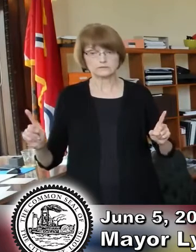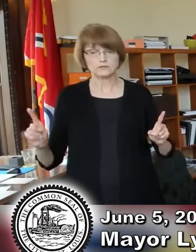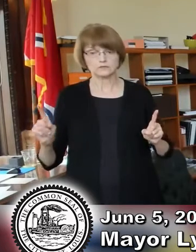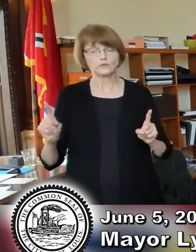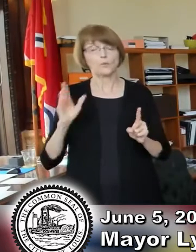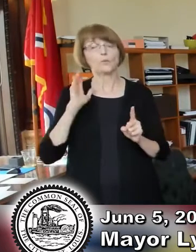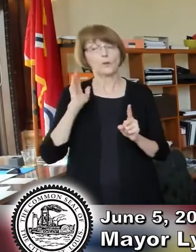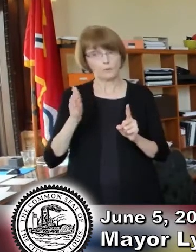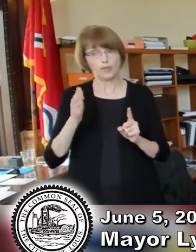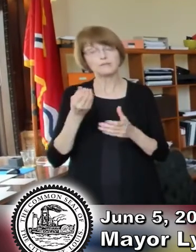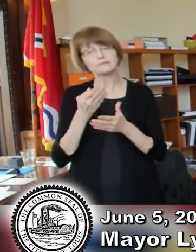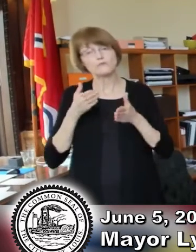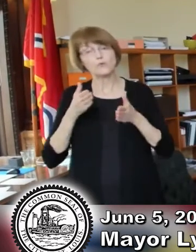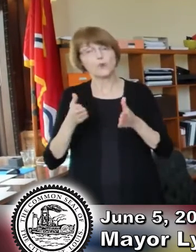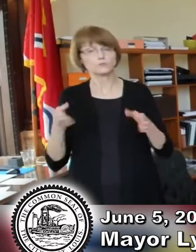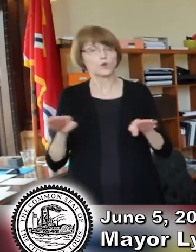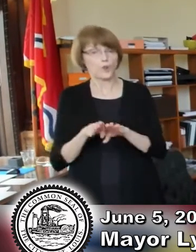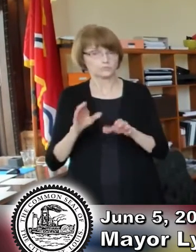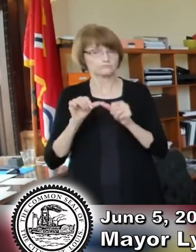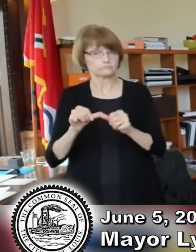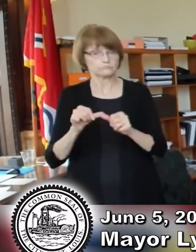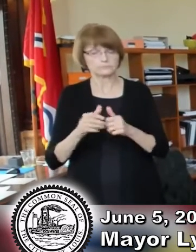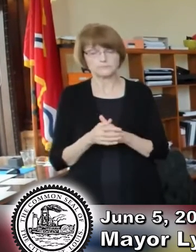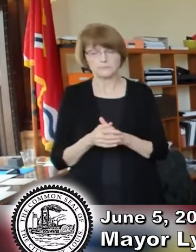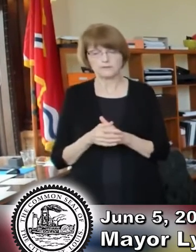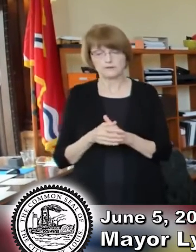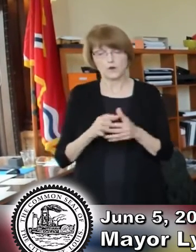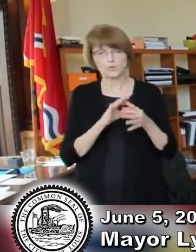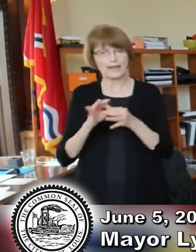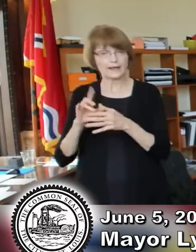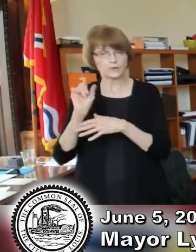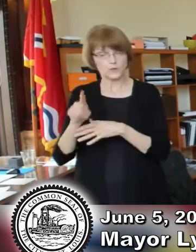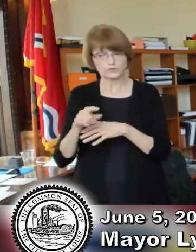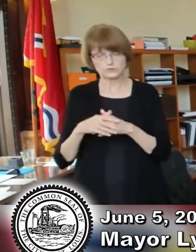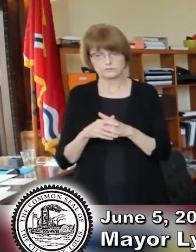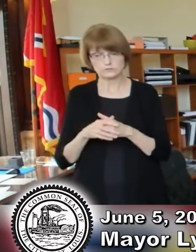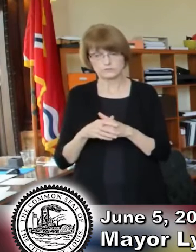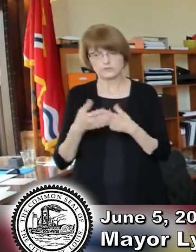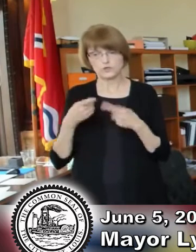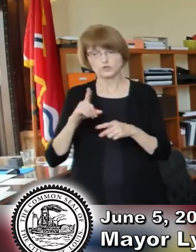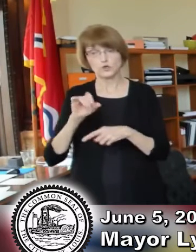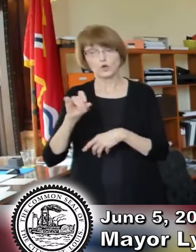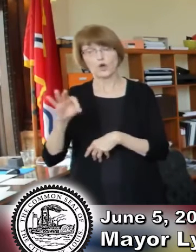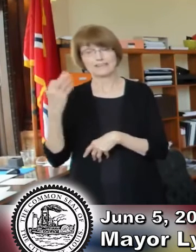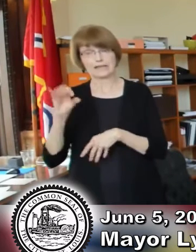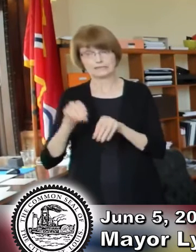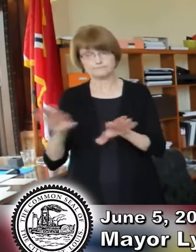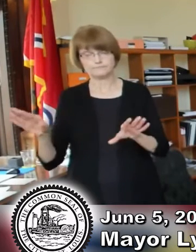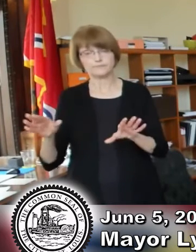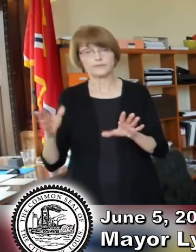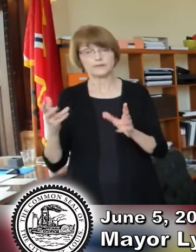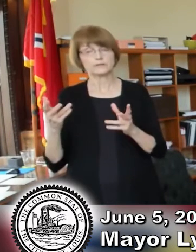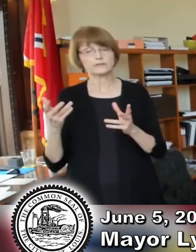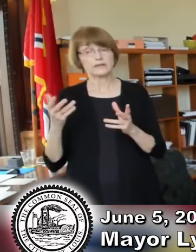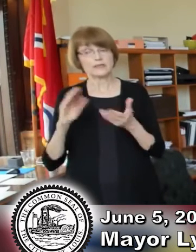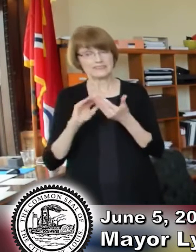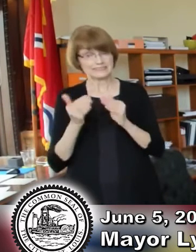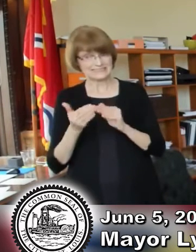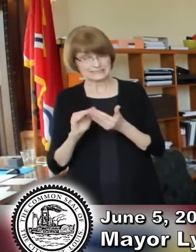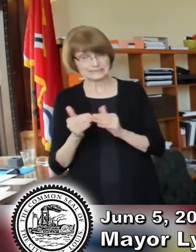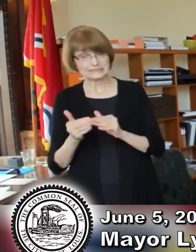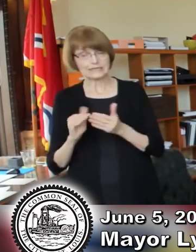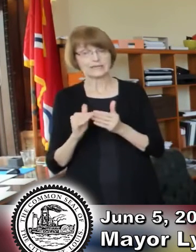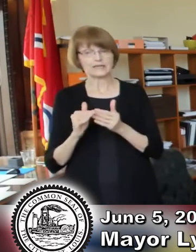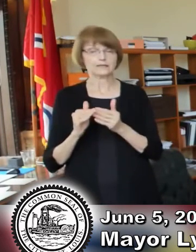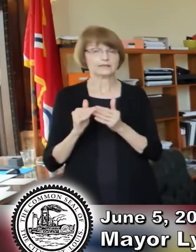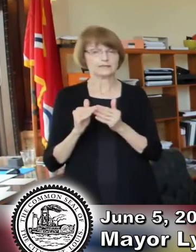closed. A related question, has the city been able to during COVID-19, get more street and other